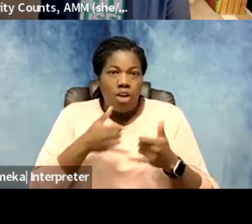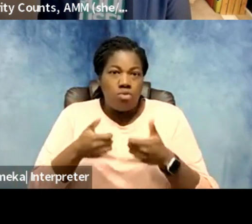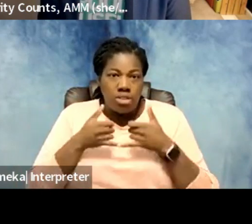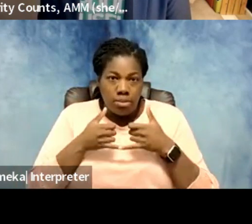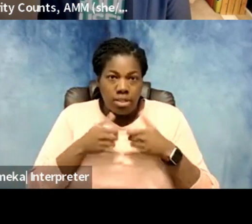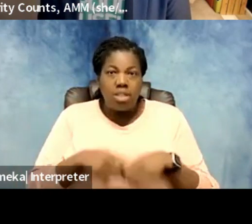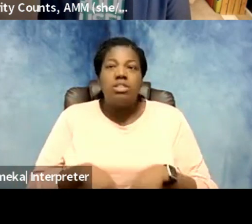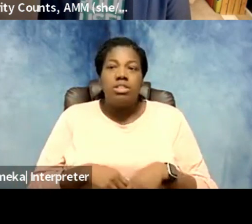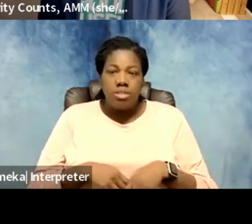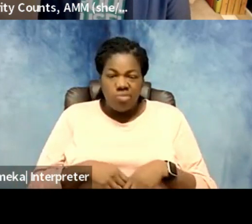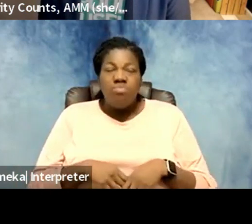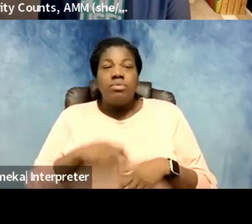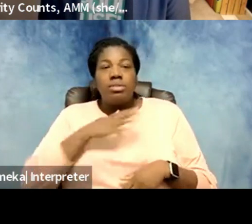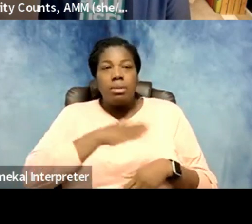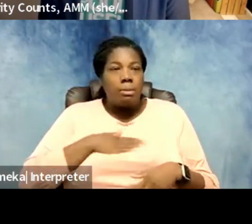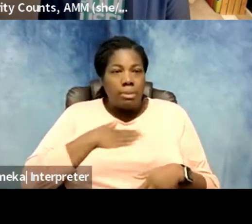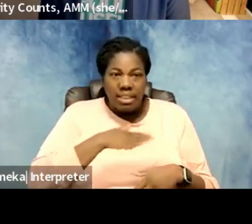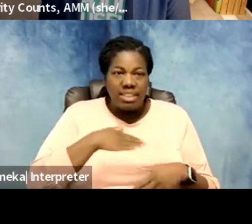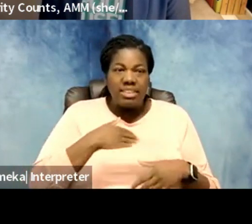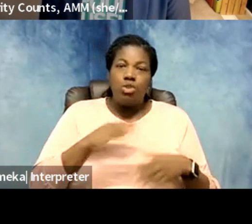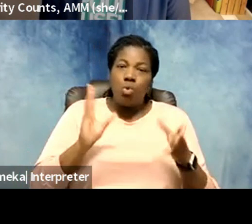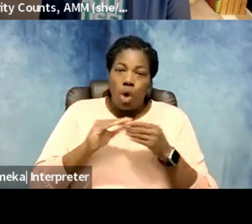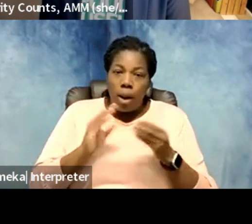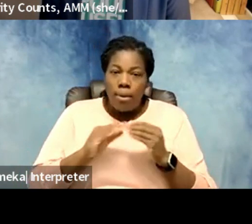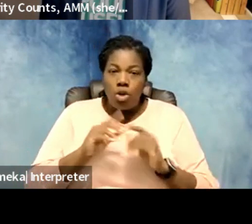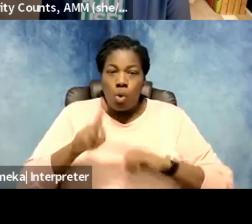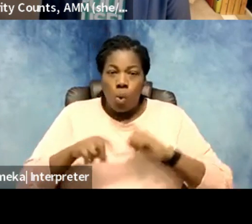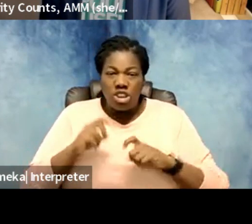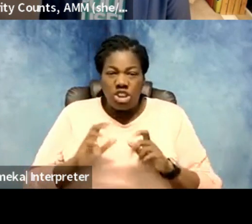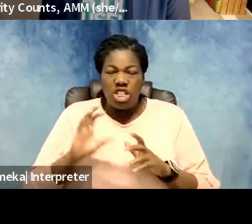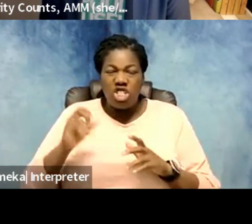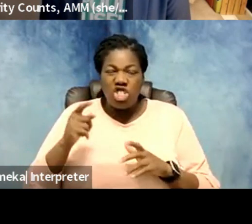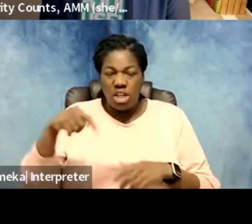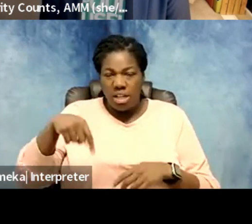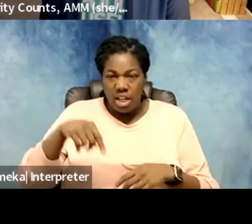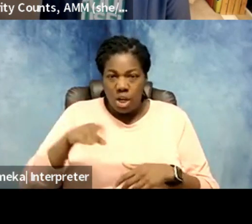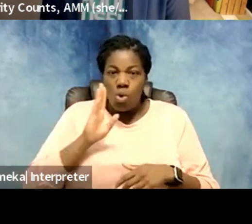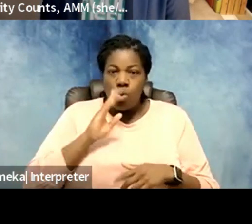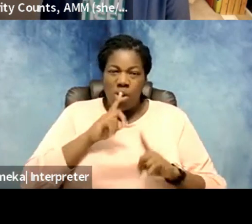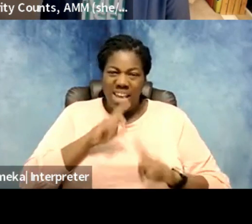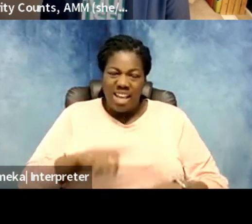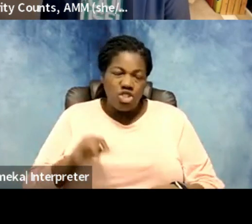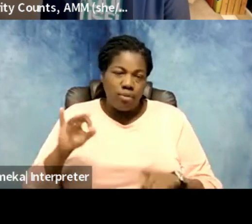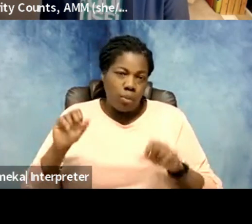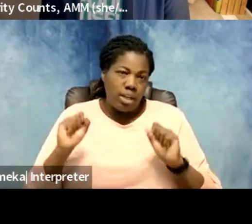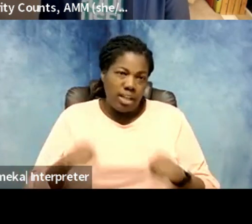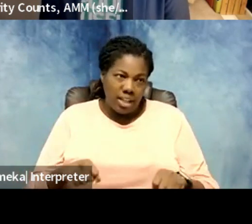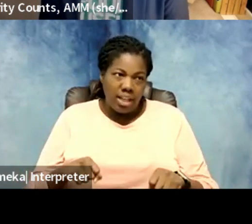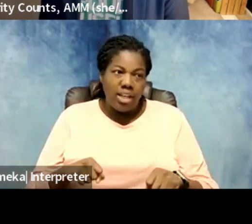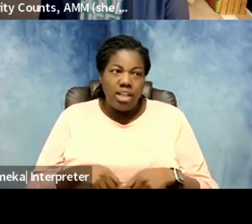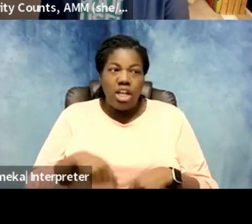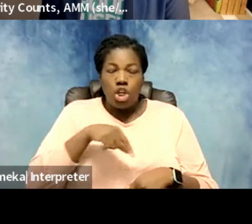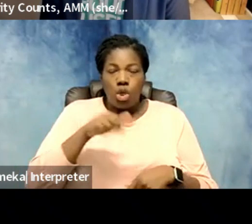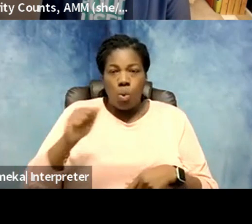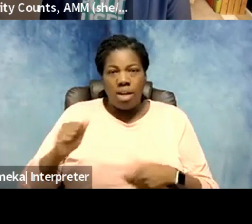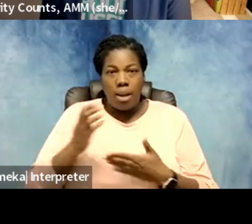work. Please feel free to comment or ask questions in the chat as we go, and we'll get those answered as soon as we can during Q&A later